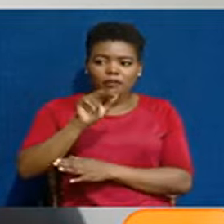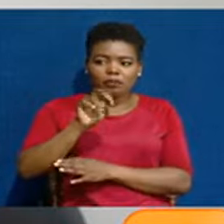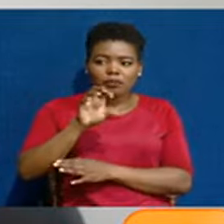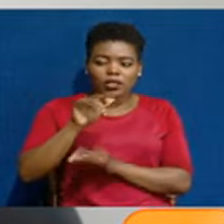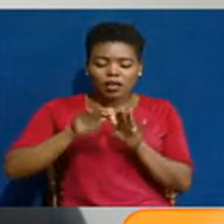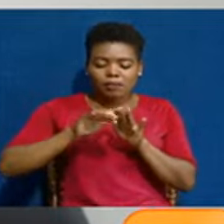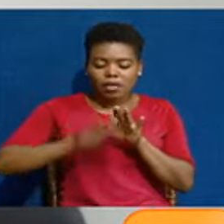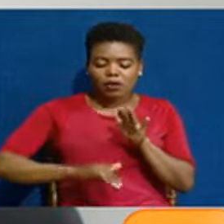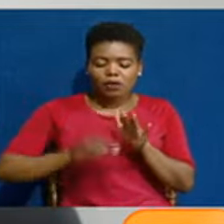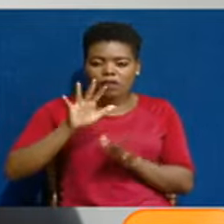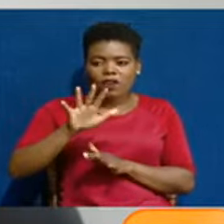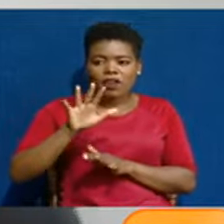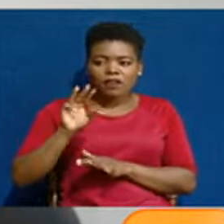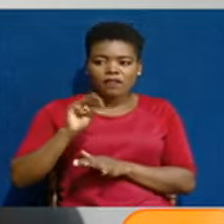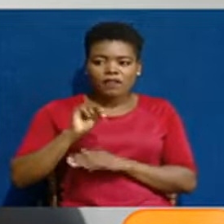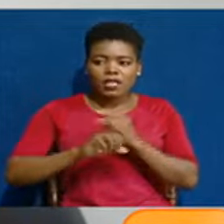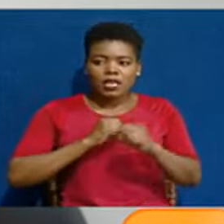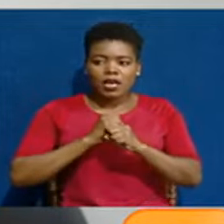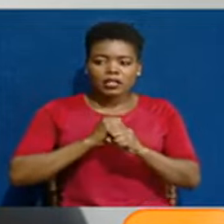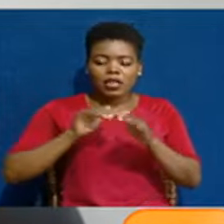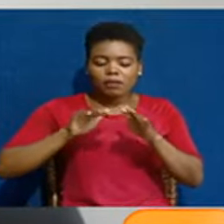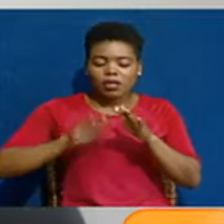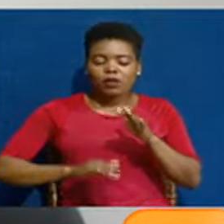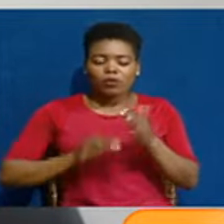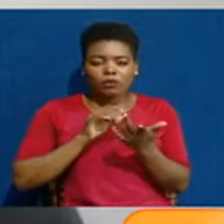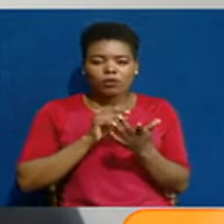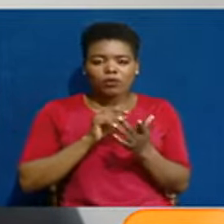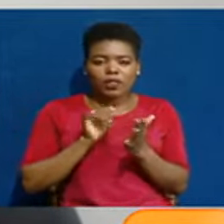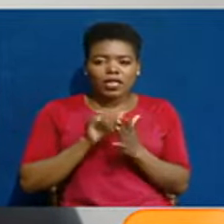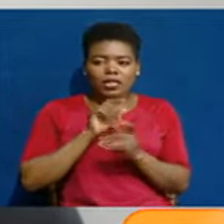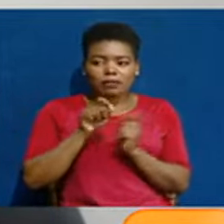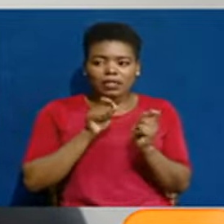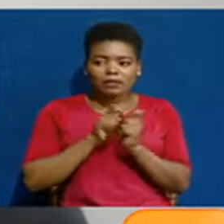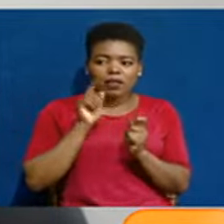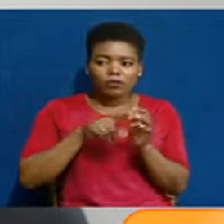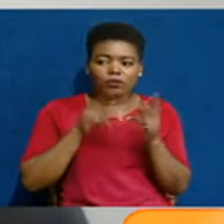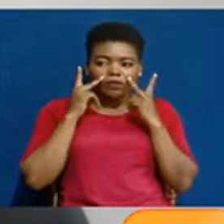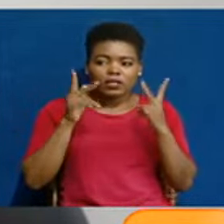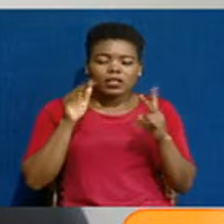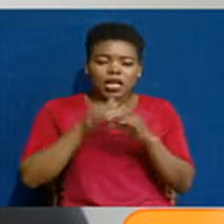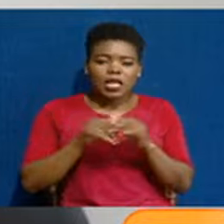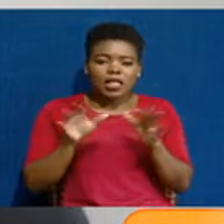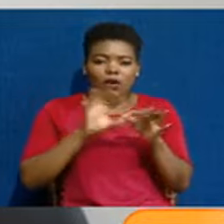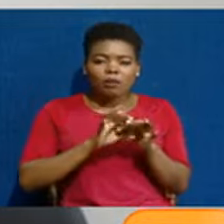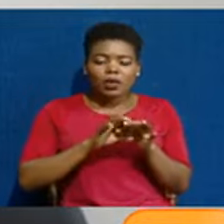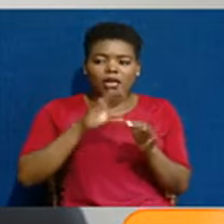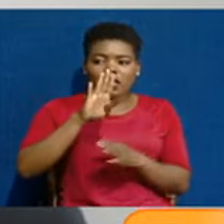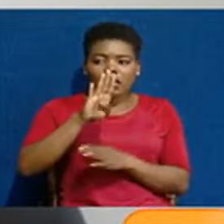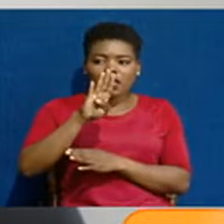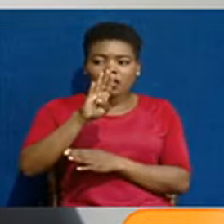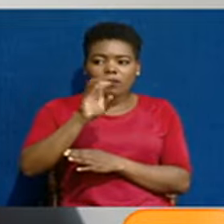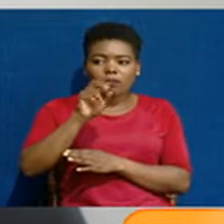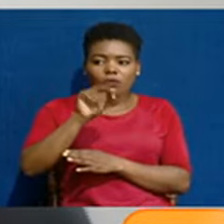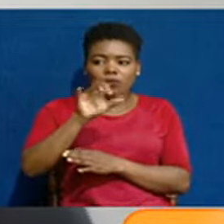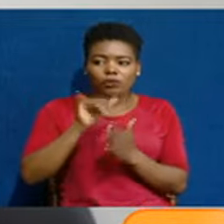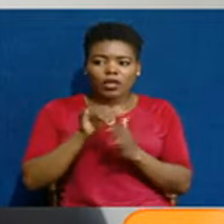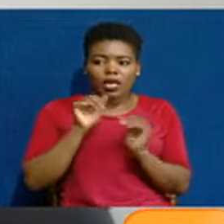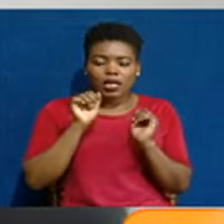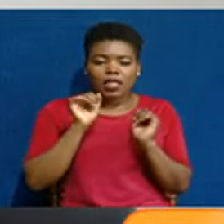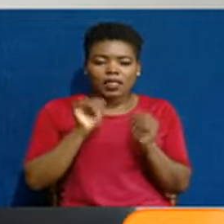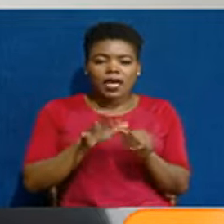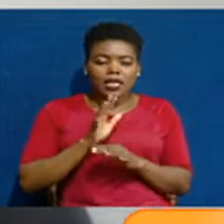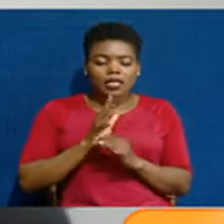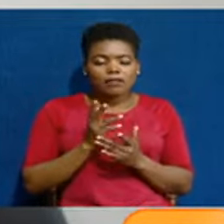below 5 years and below typically what we've seen, we have seen in the corporate bond issuer space. So that speaks